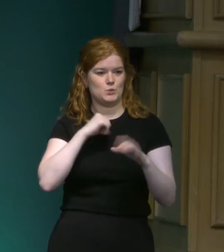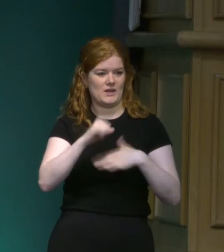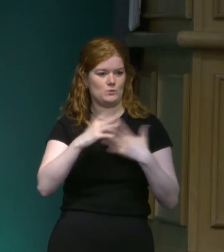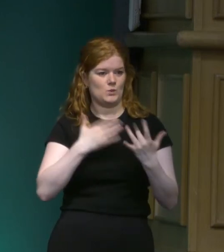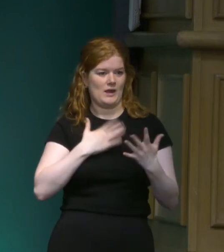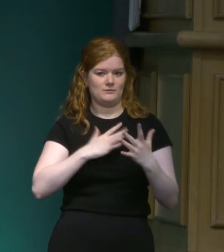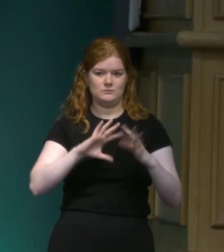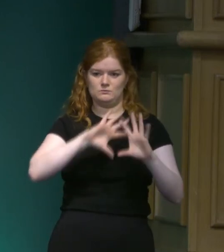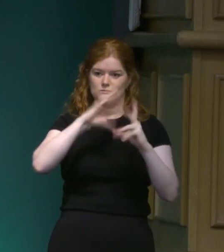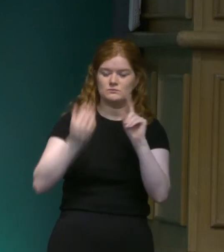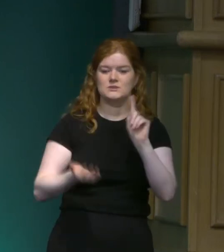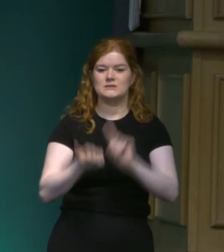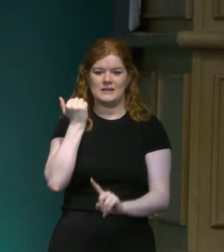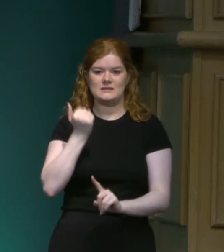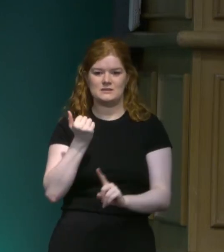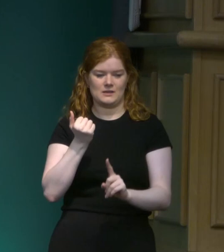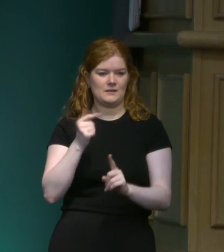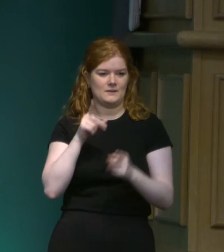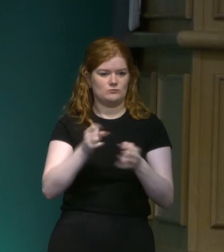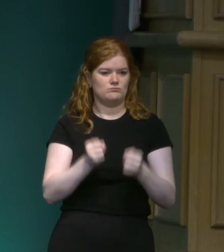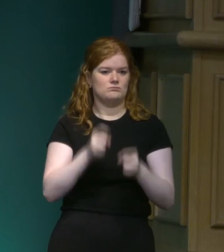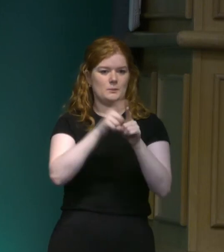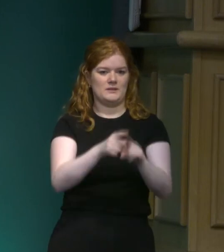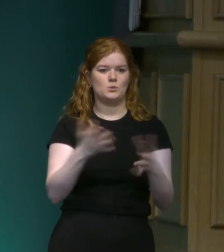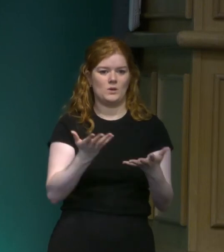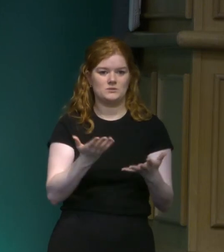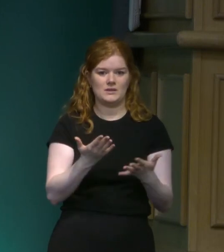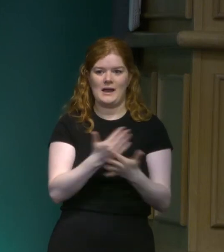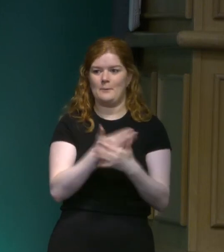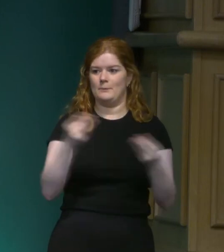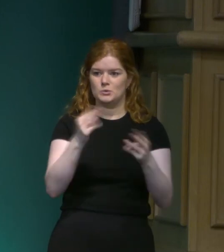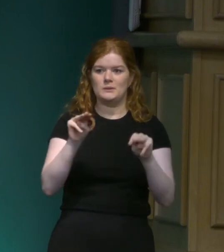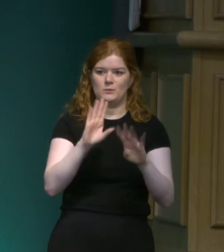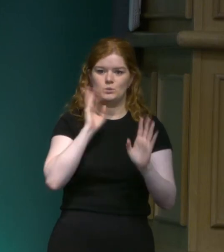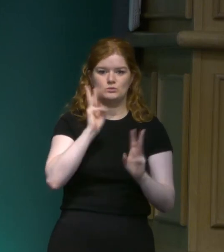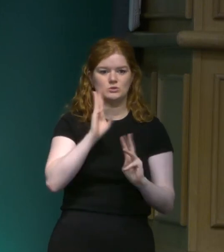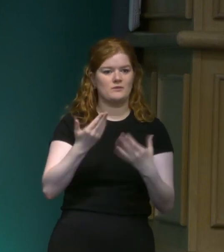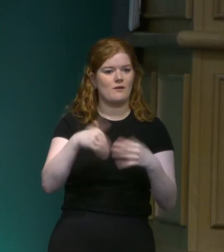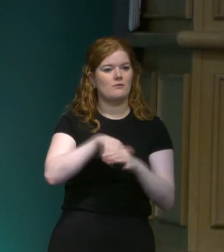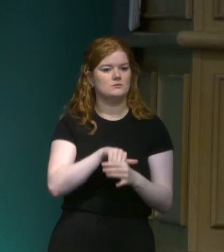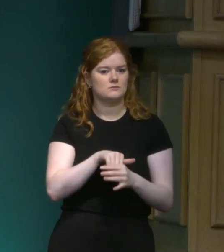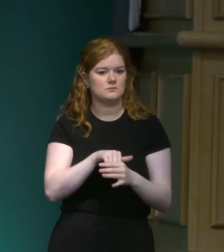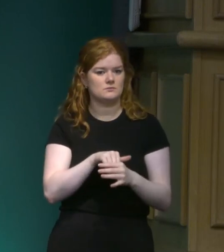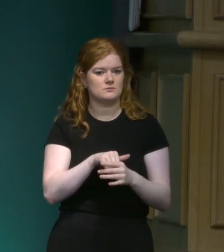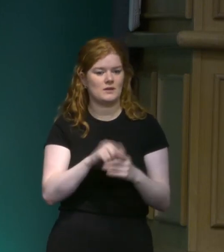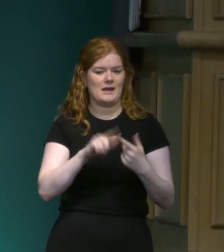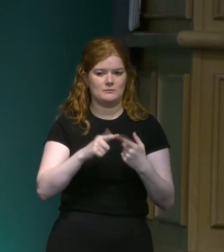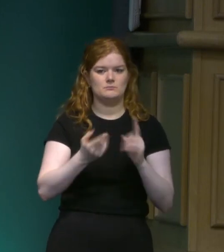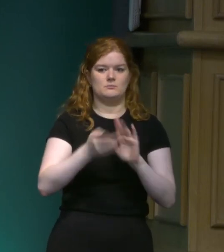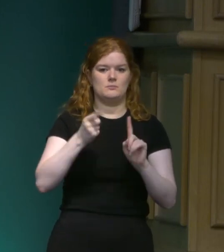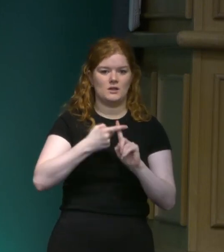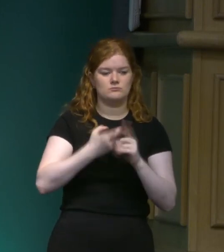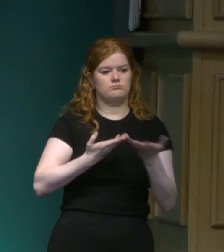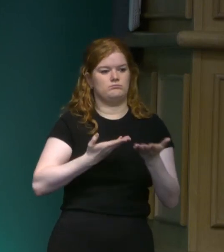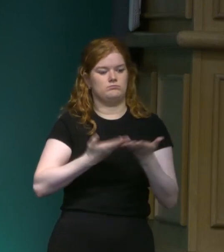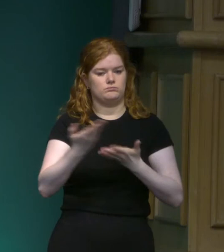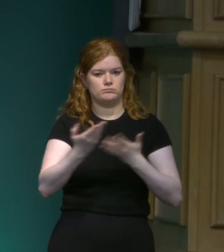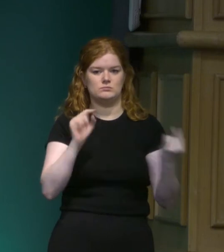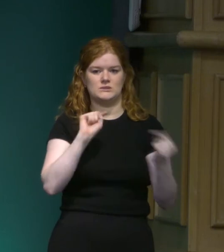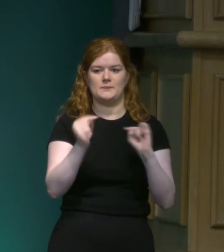this entire Venture is directly correlated to the extent of the participation in constructive debate